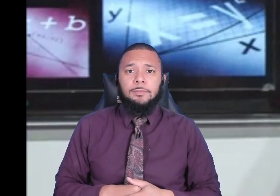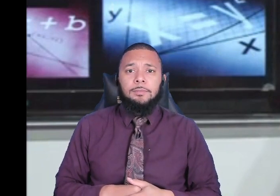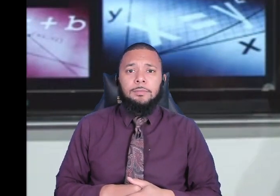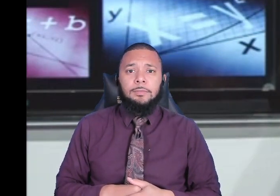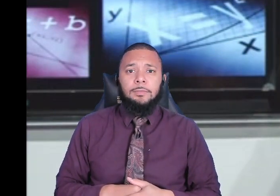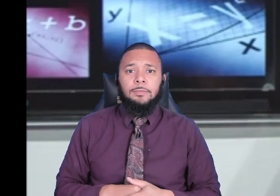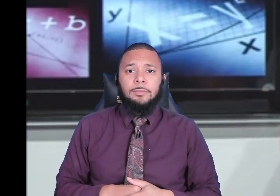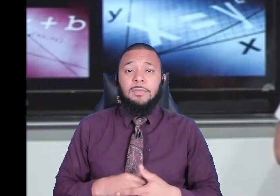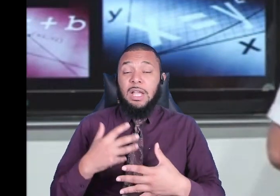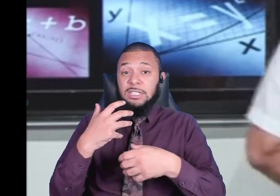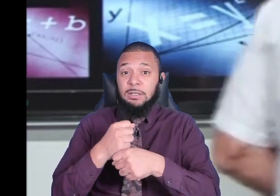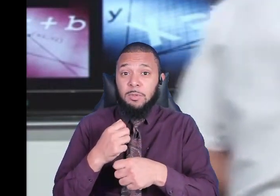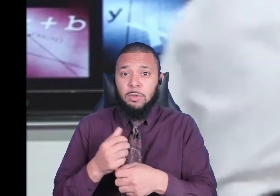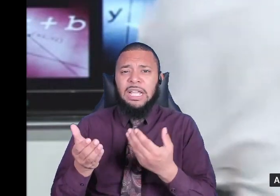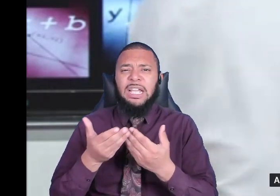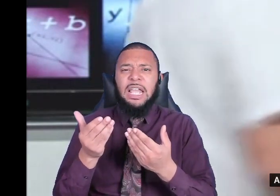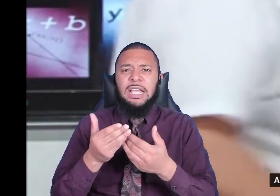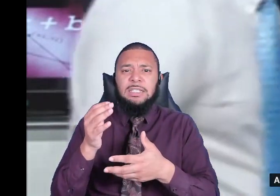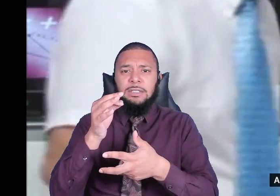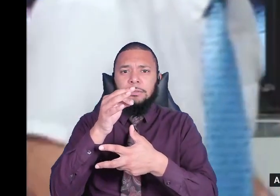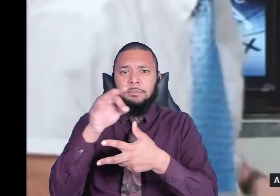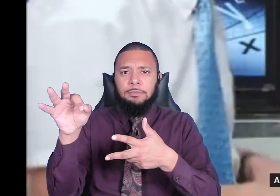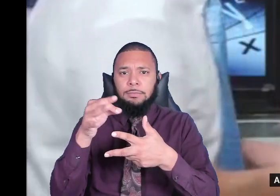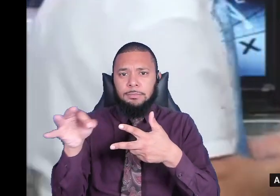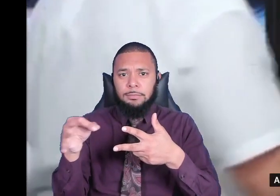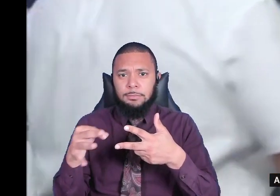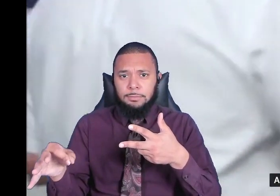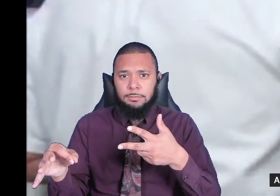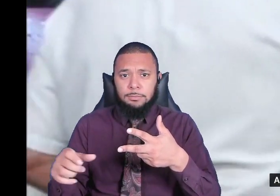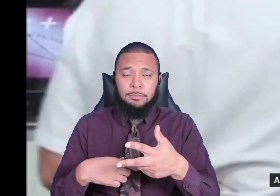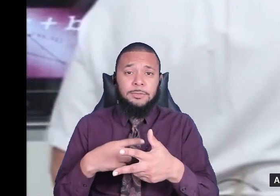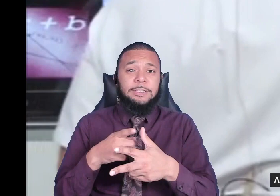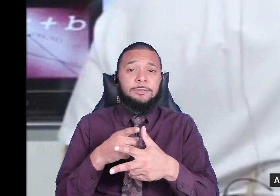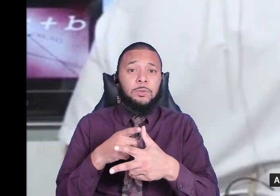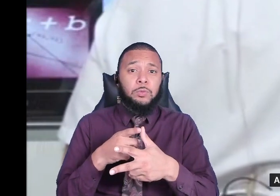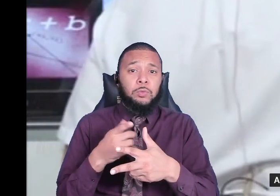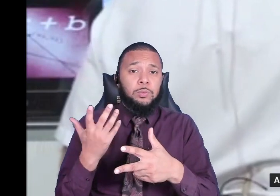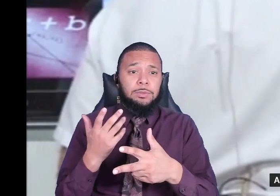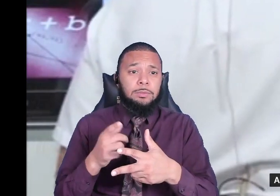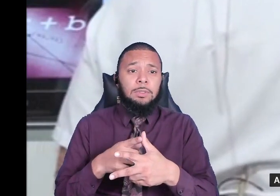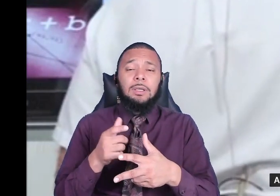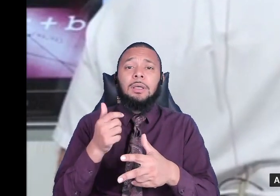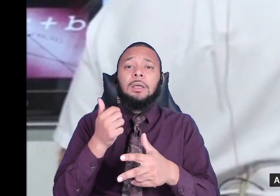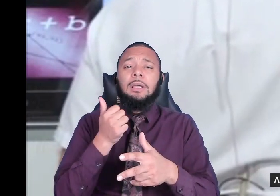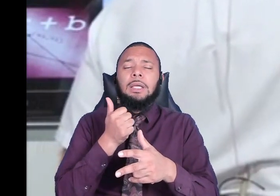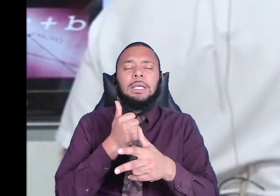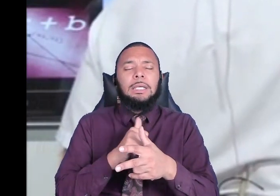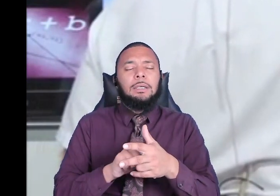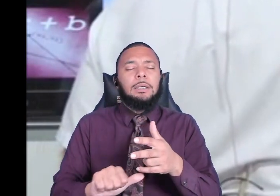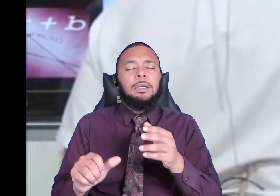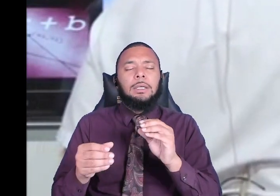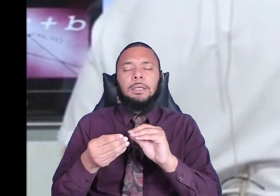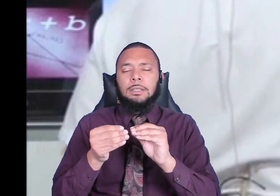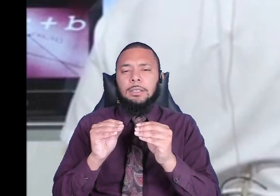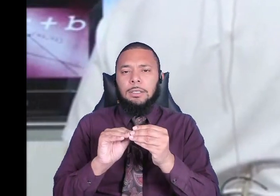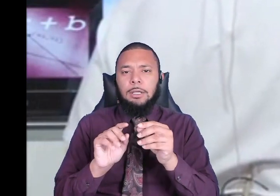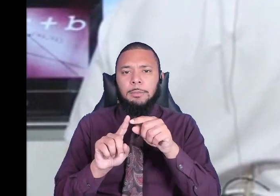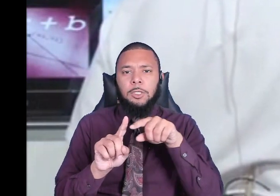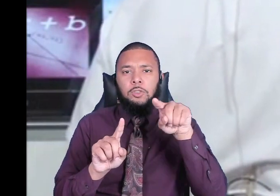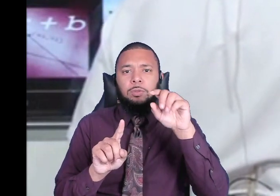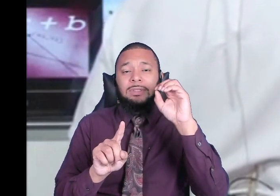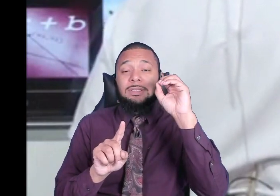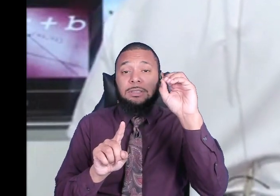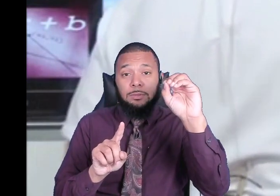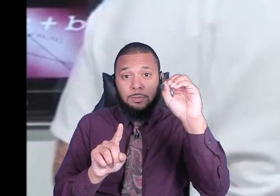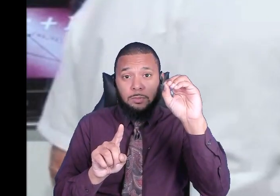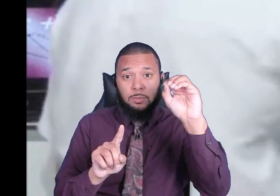statements. And the first statement is any number to the 0